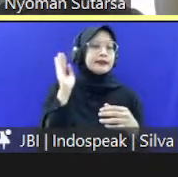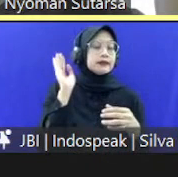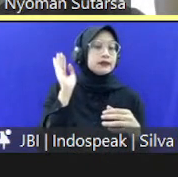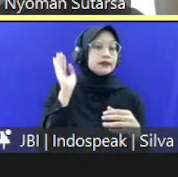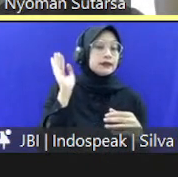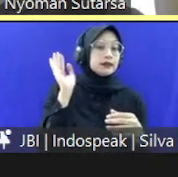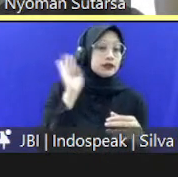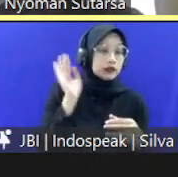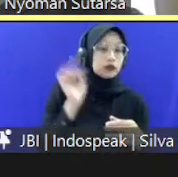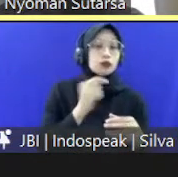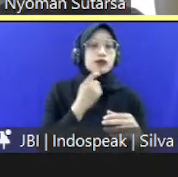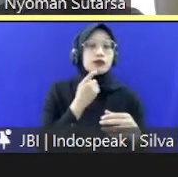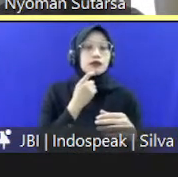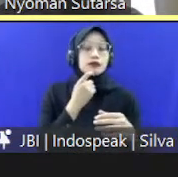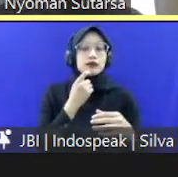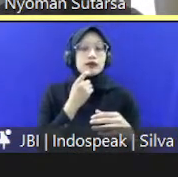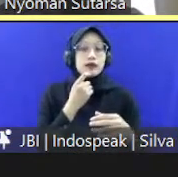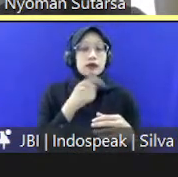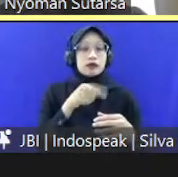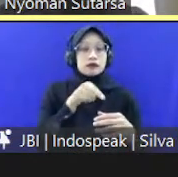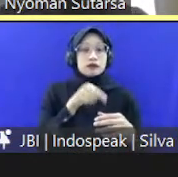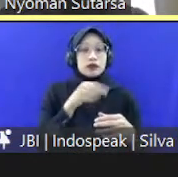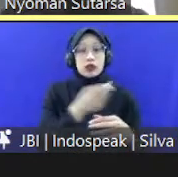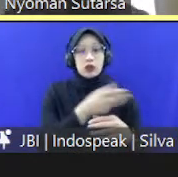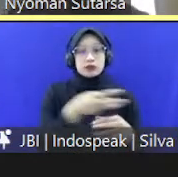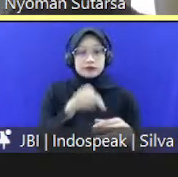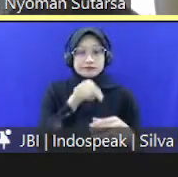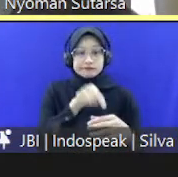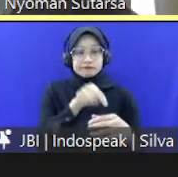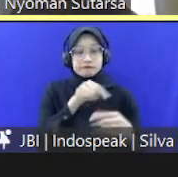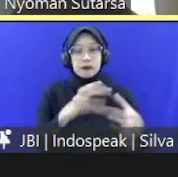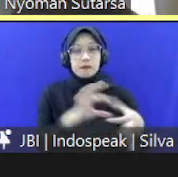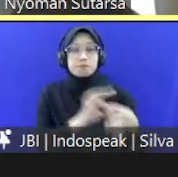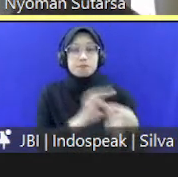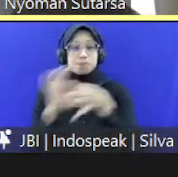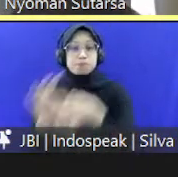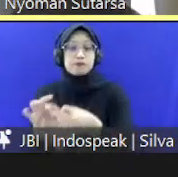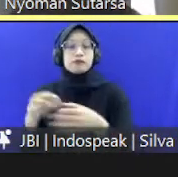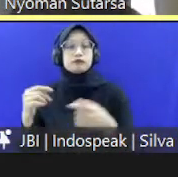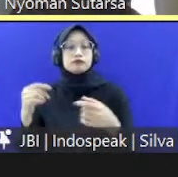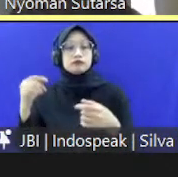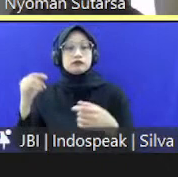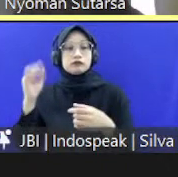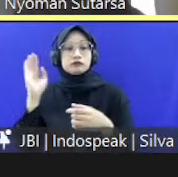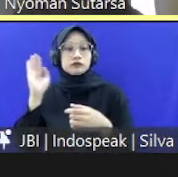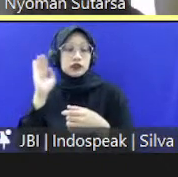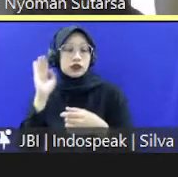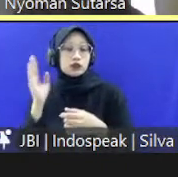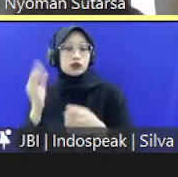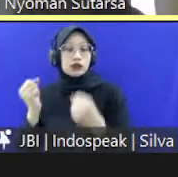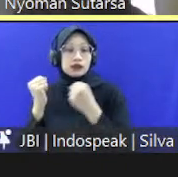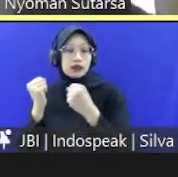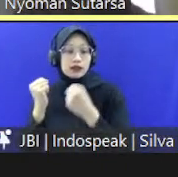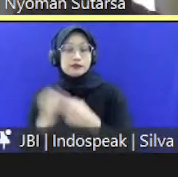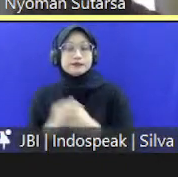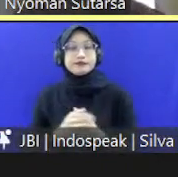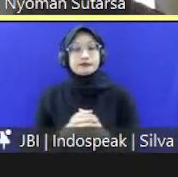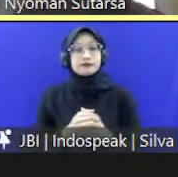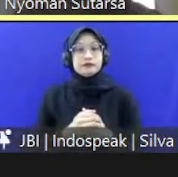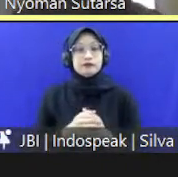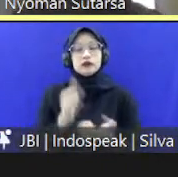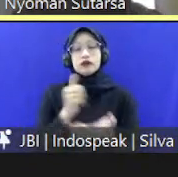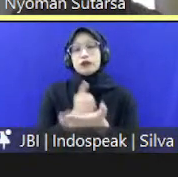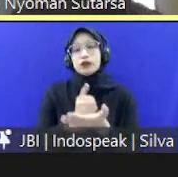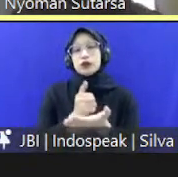the individual as well as community levels. And our moral obligation has to be to protect this